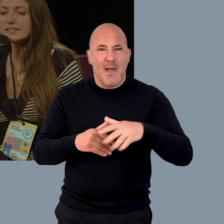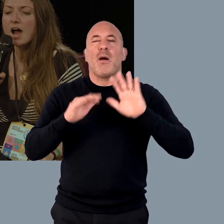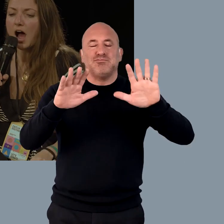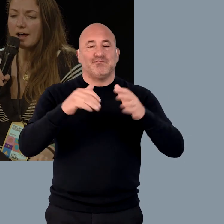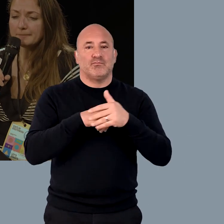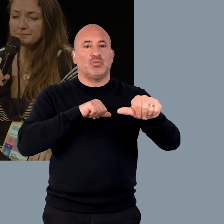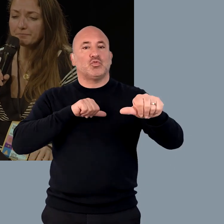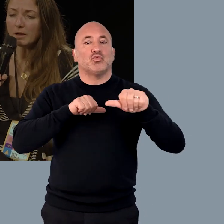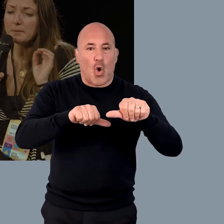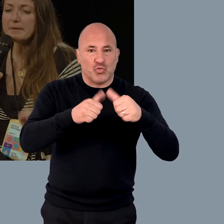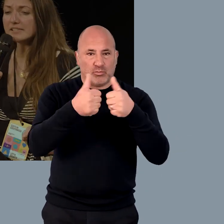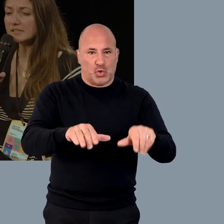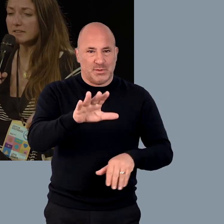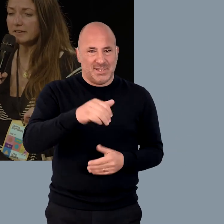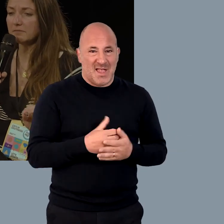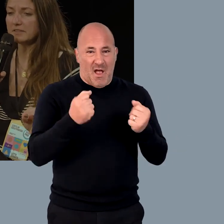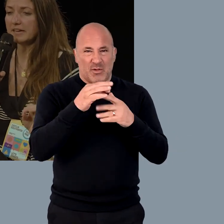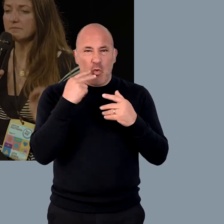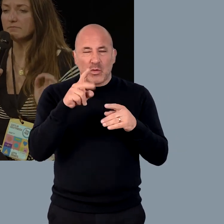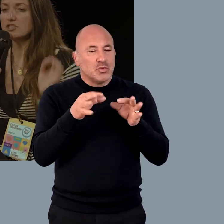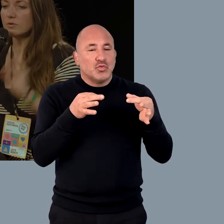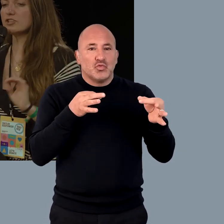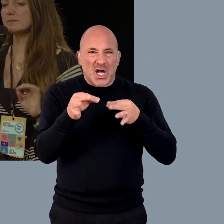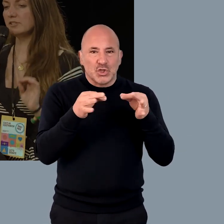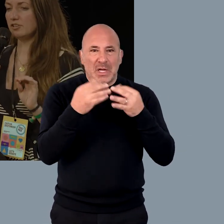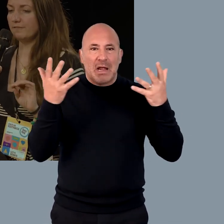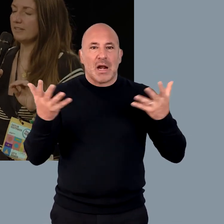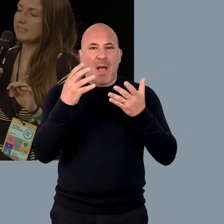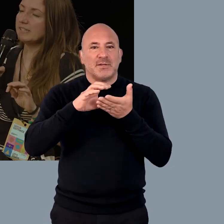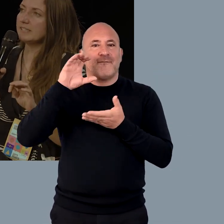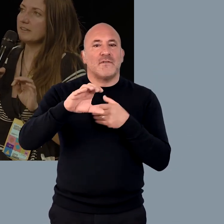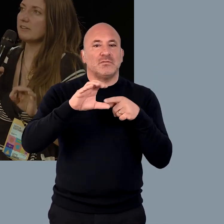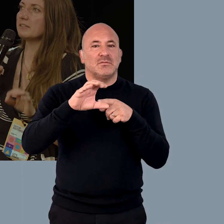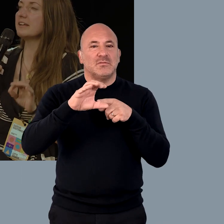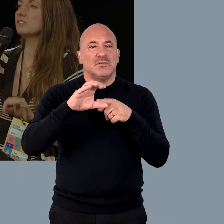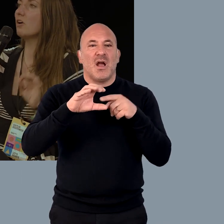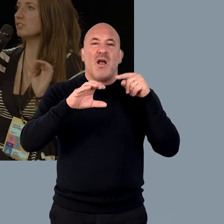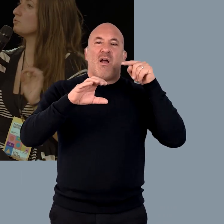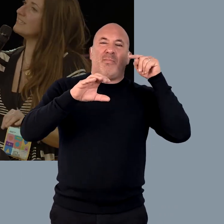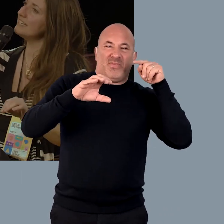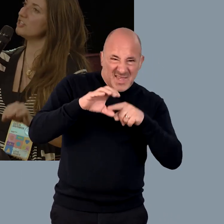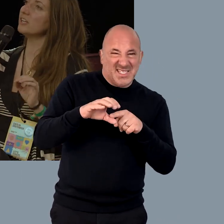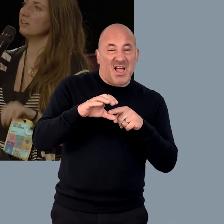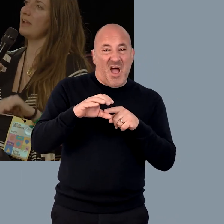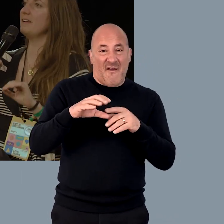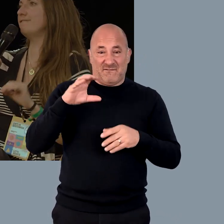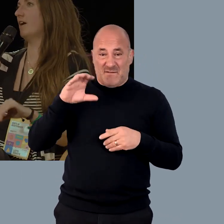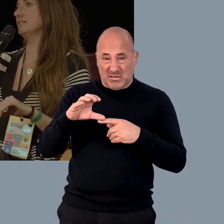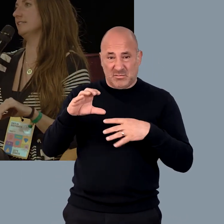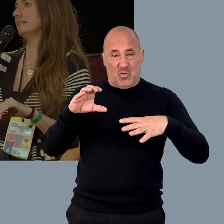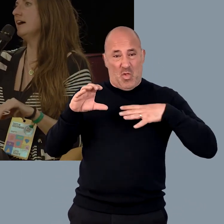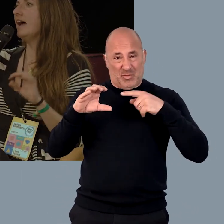with your friends. But basically, the short-term solution for this is there are things called strategic